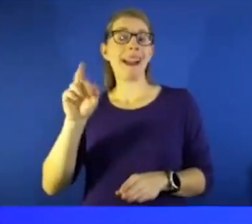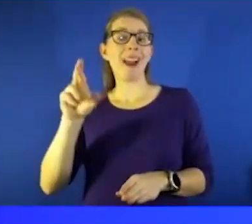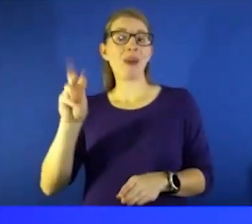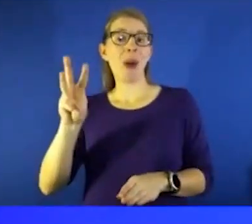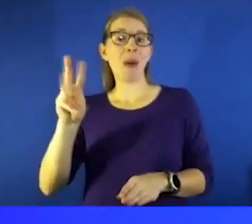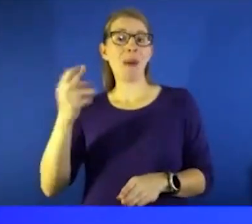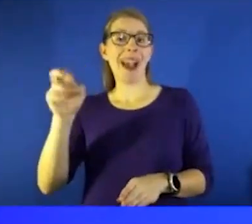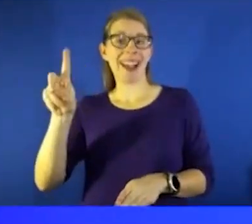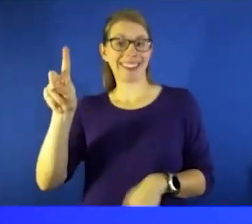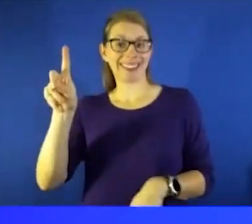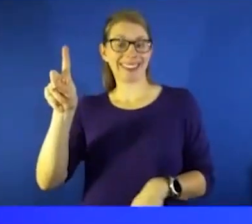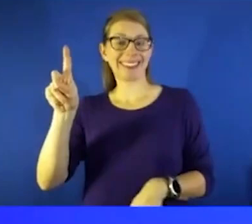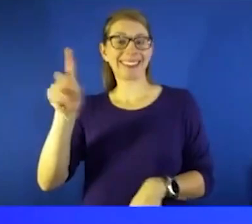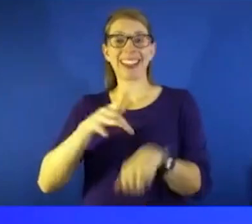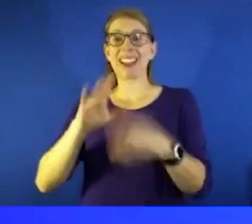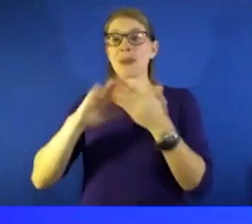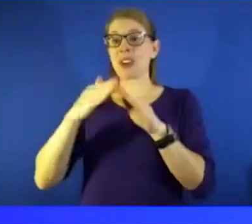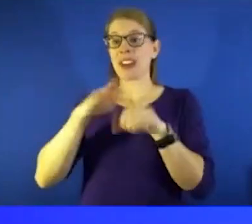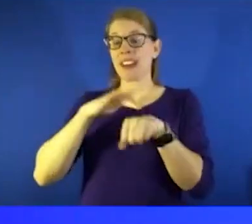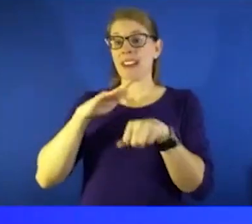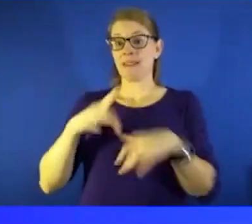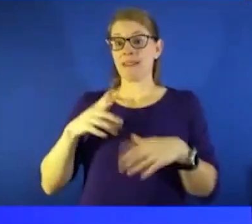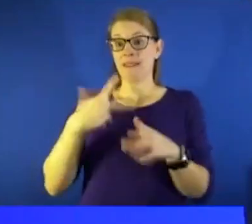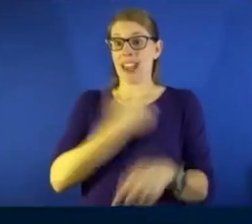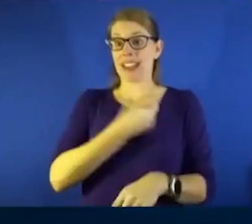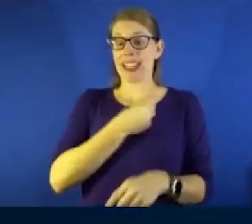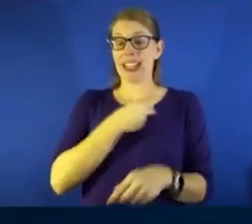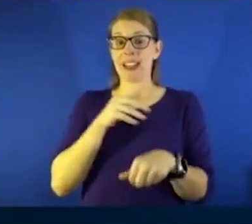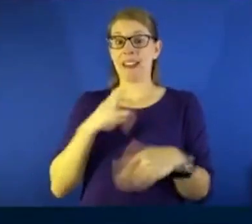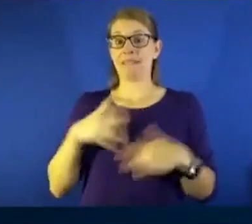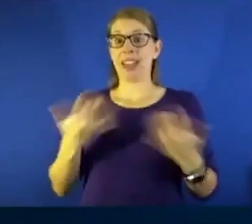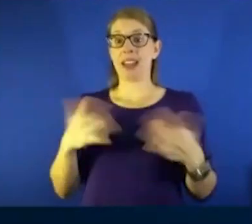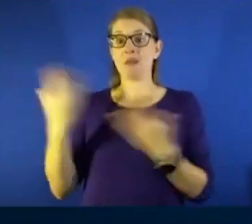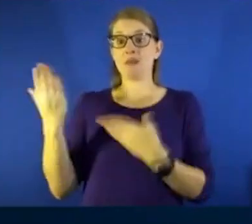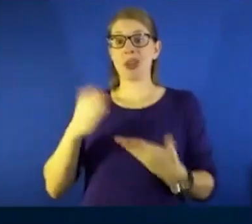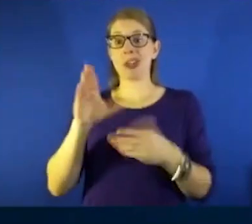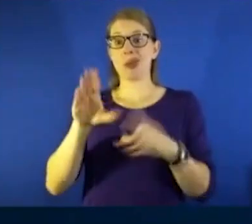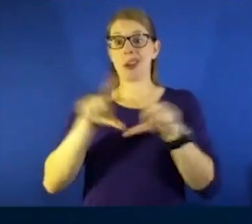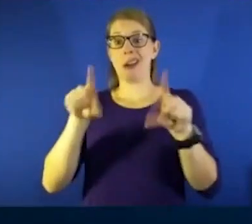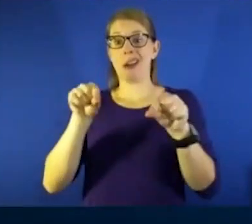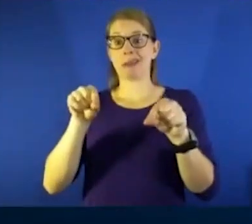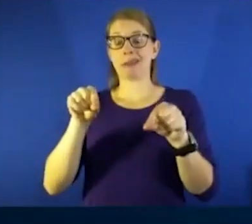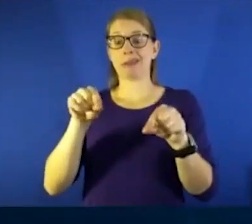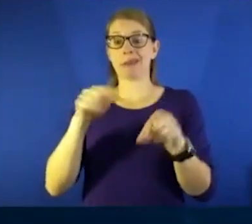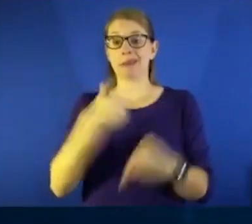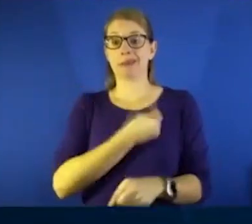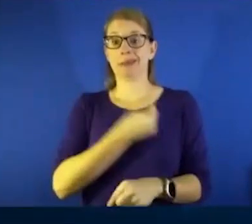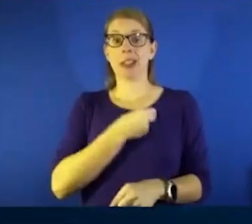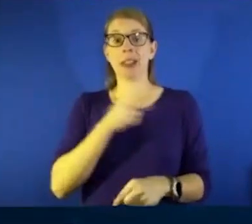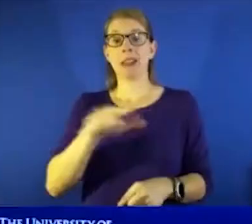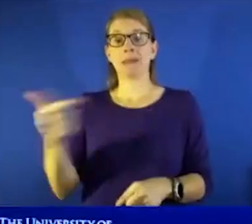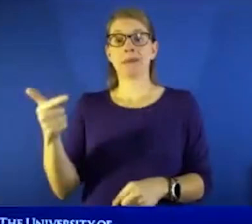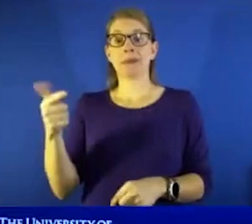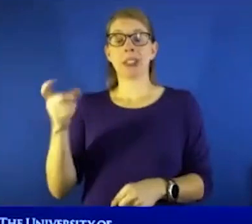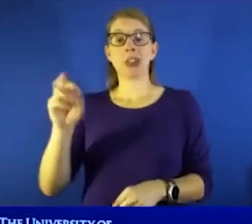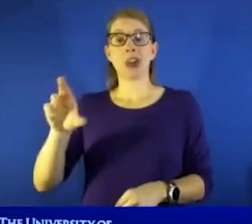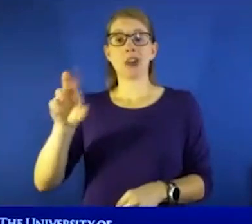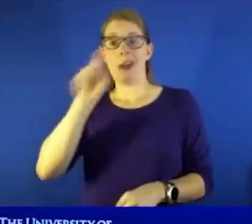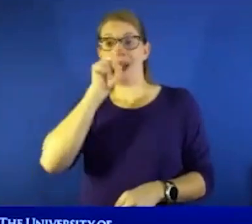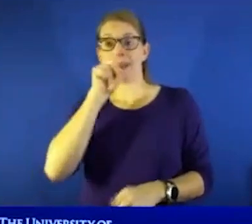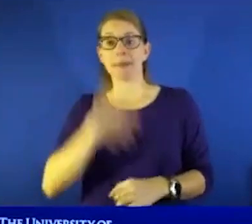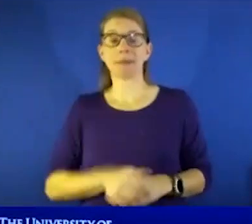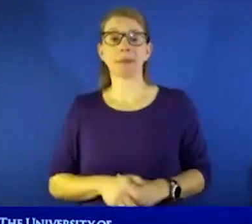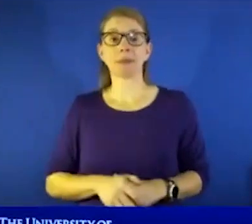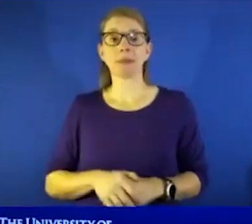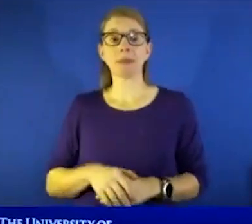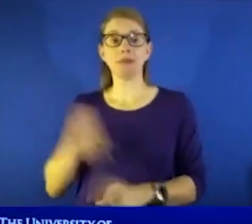that community vaccine event. Bring your vaccination card. Simple. Awesome. Doc Hawk, your final thoughts today. Yeah, I mean, let's stay on the vaccine train